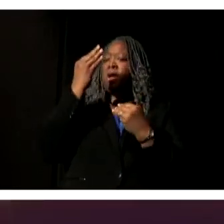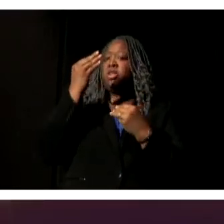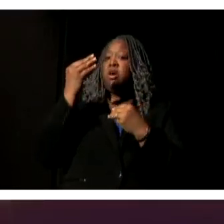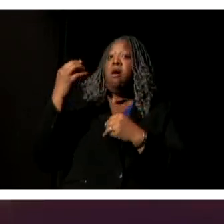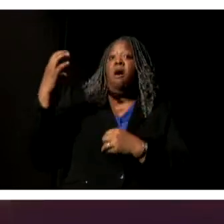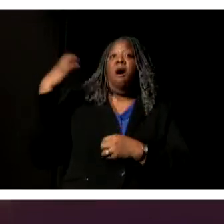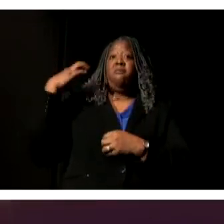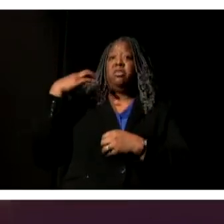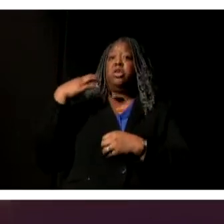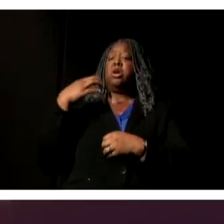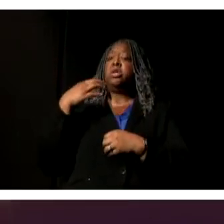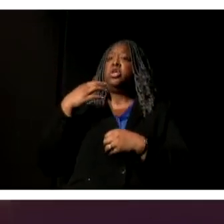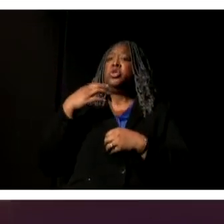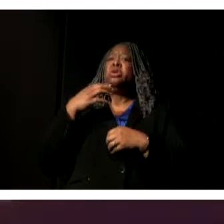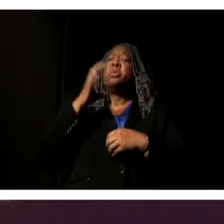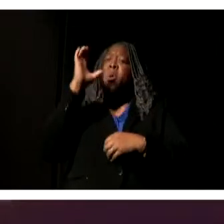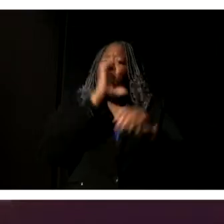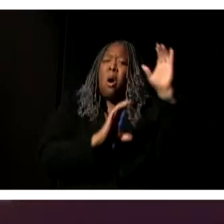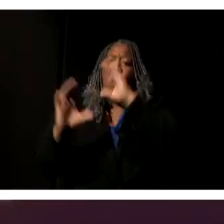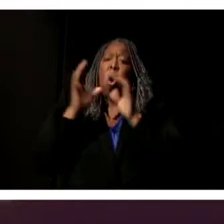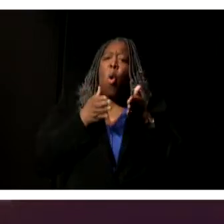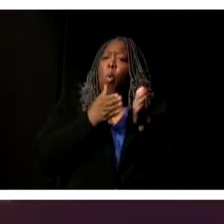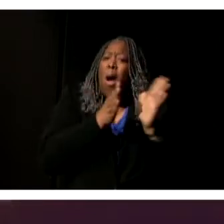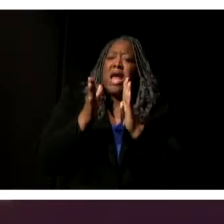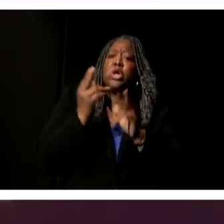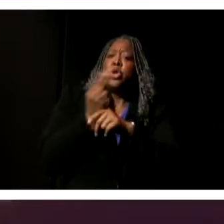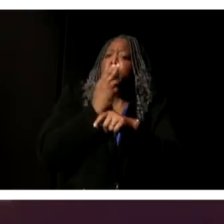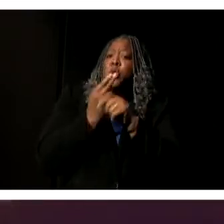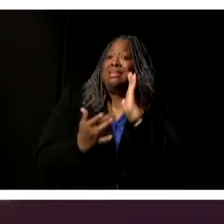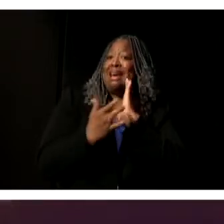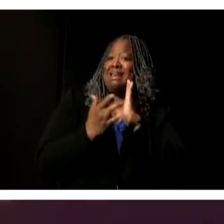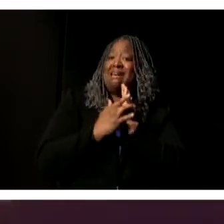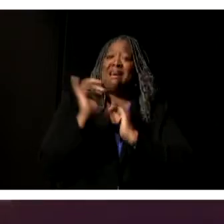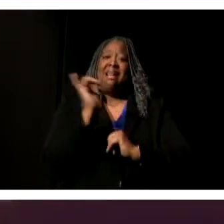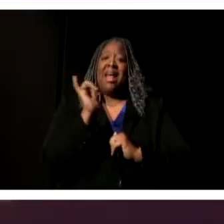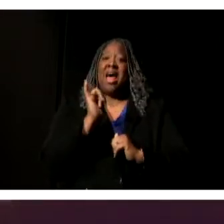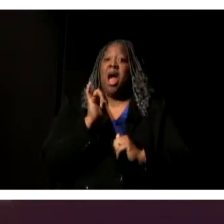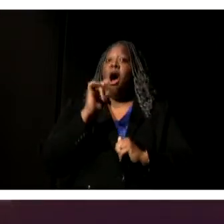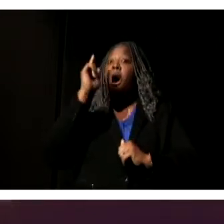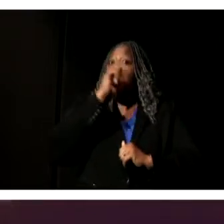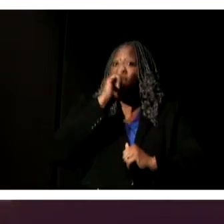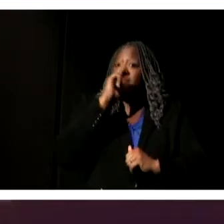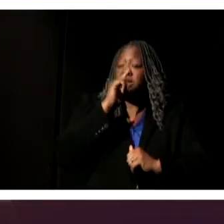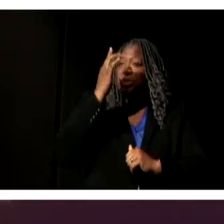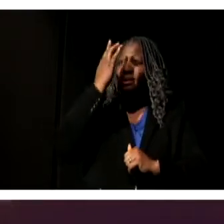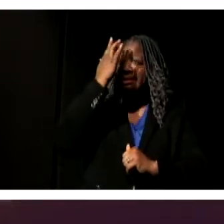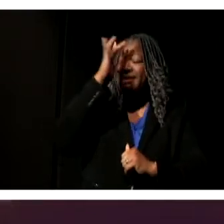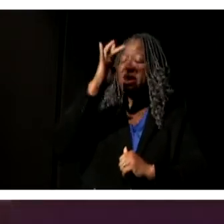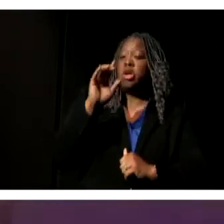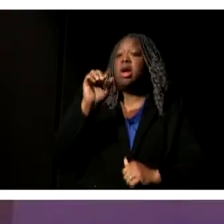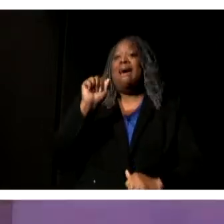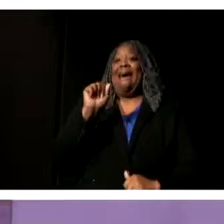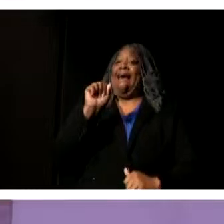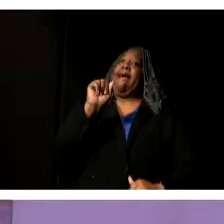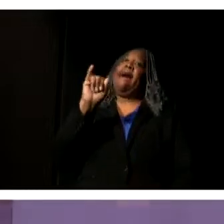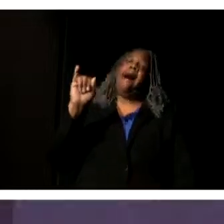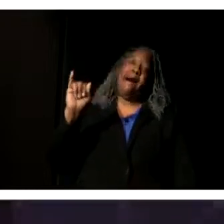to explore ways to utilize technology like artificial intelligence. Yes,